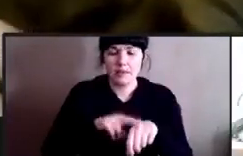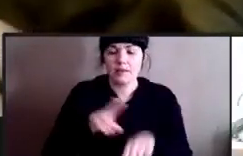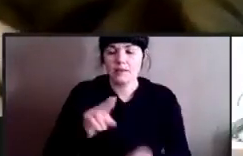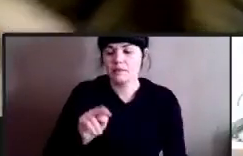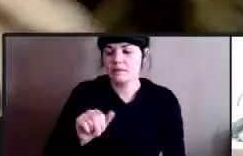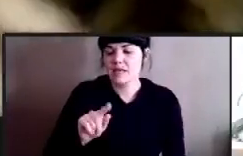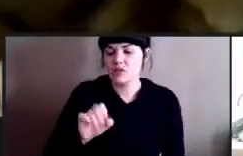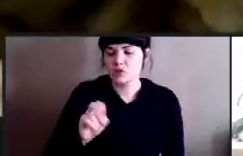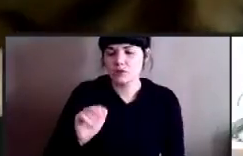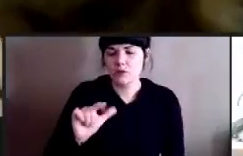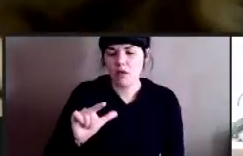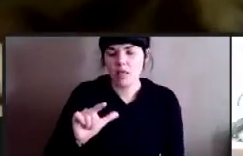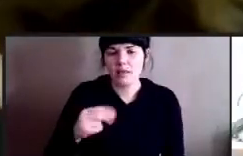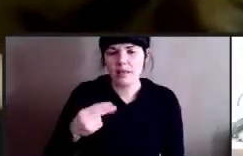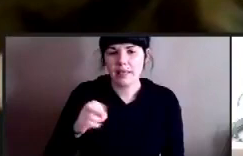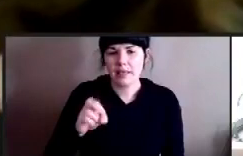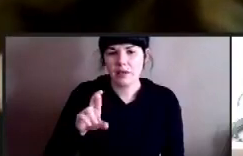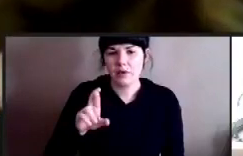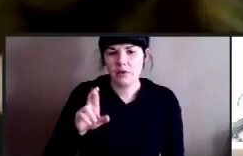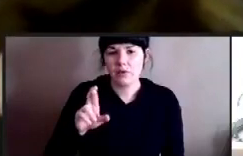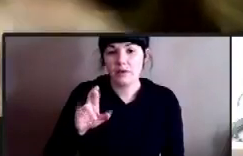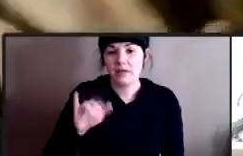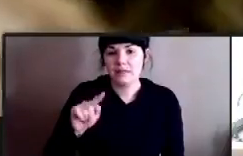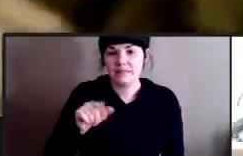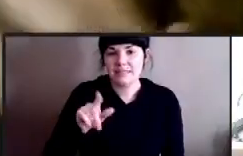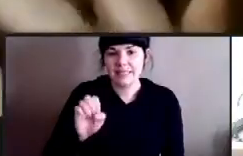this moment